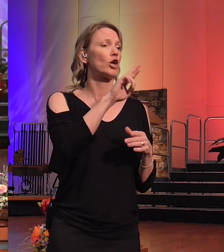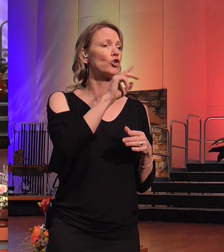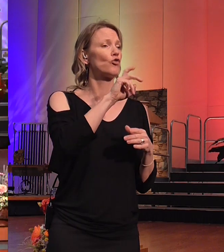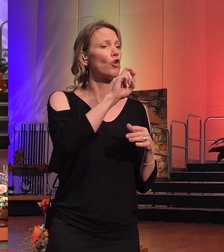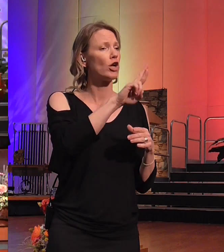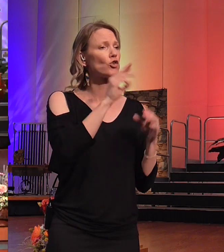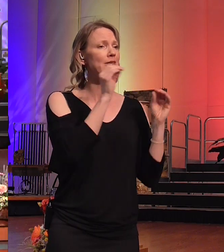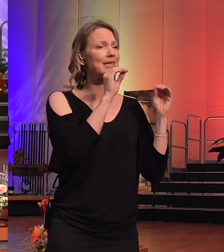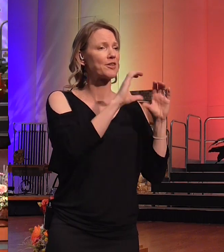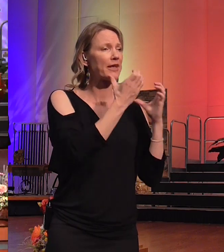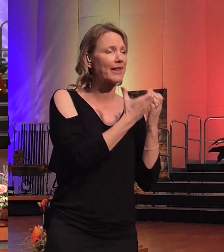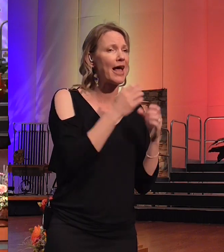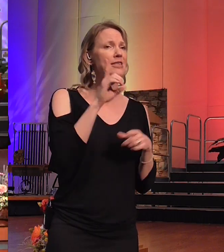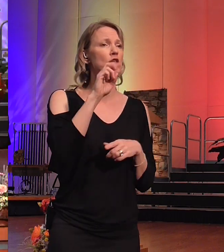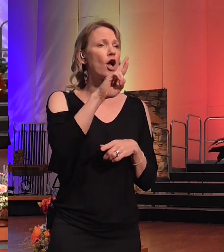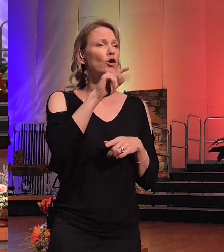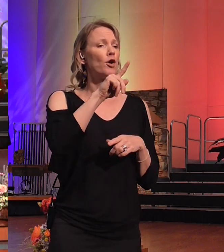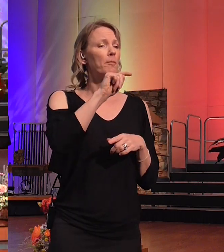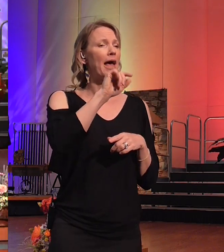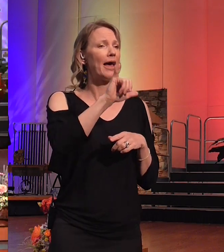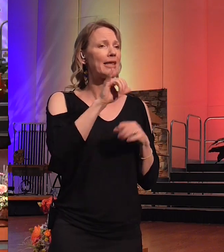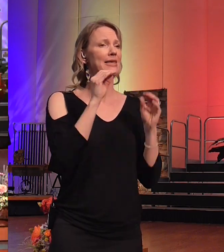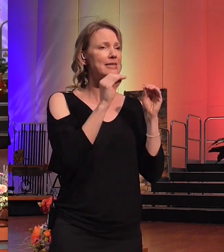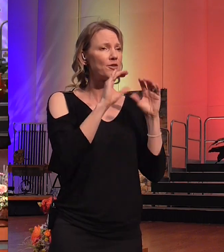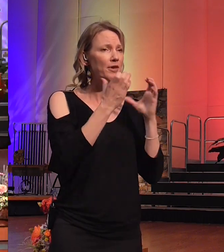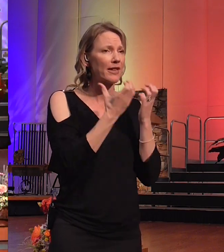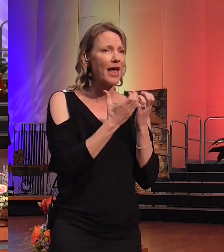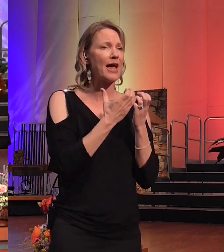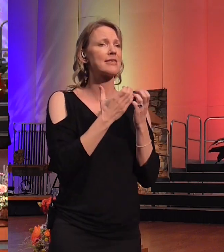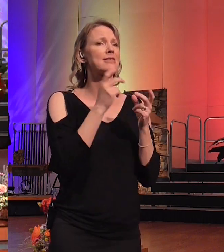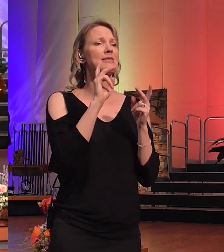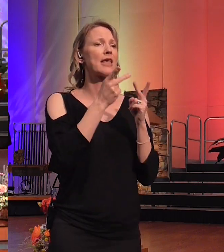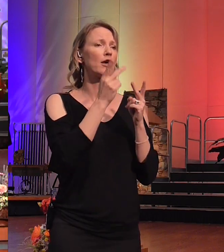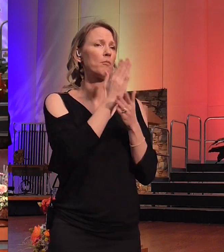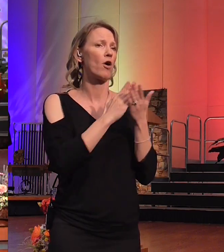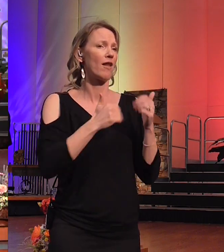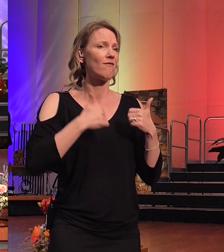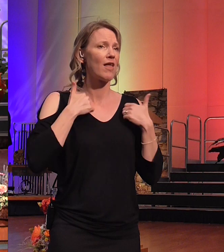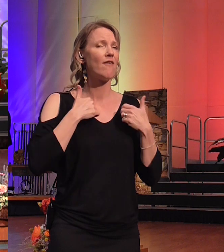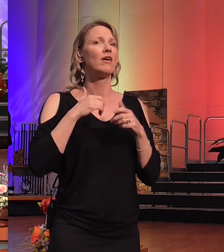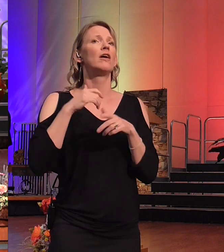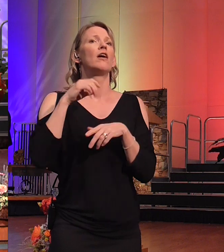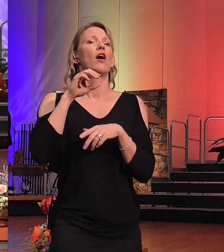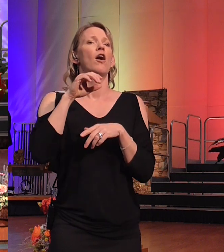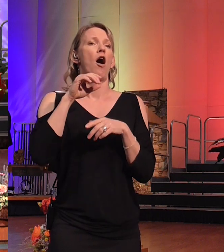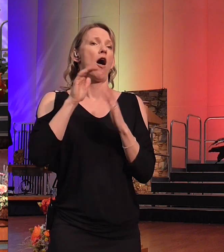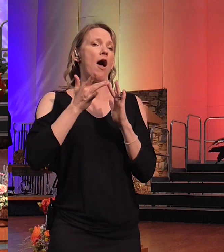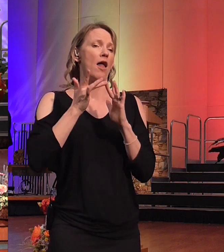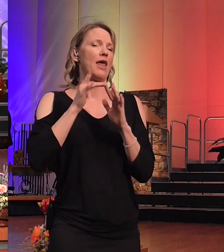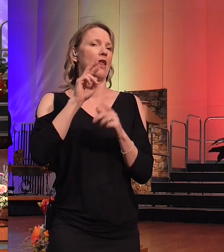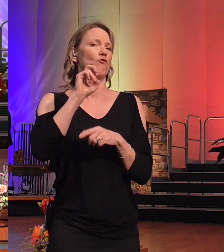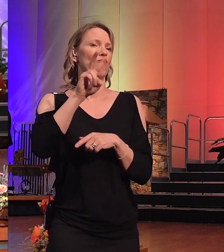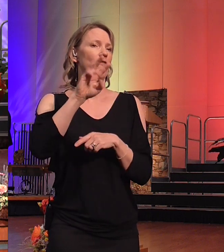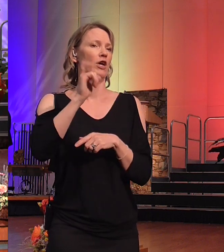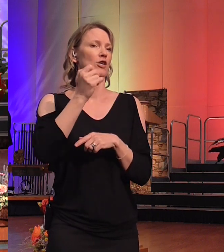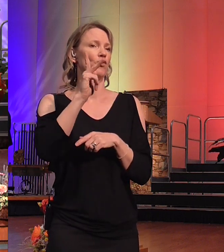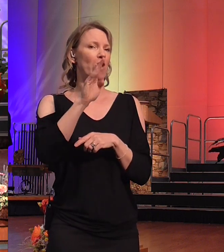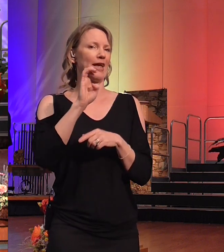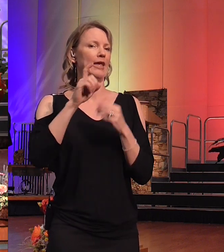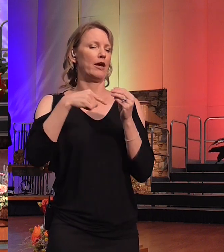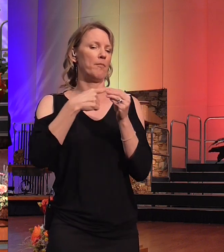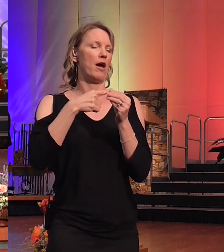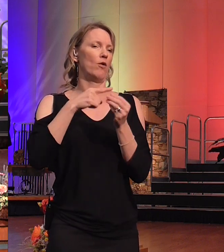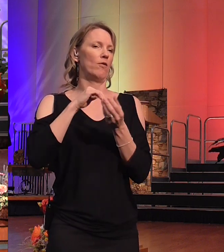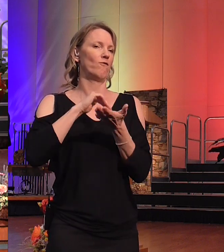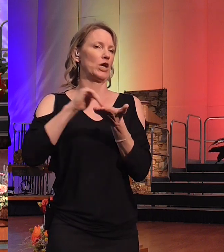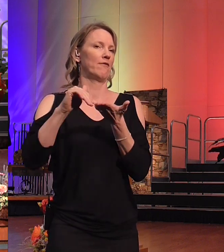spiral dynamics. It's going to be really good. Dr. Patty on the second phase of life, and online, our own Reverend Jackie on forgiveness. So we're so